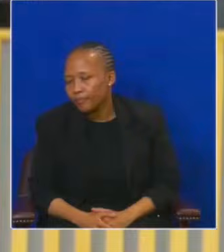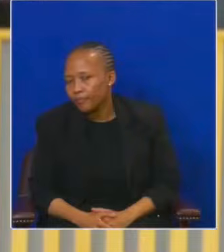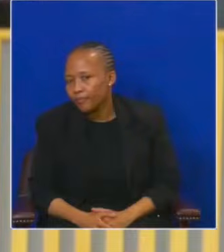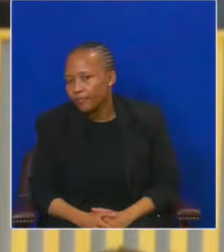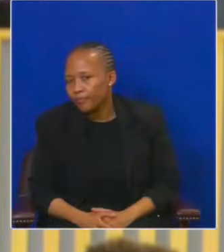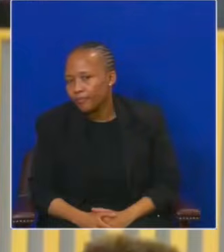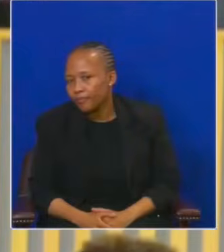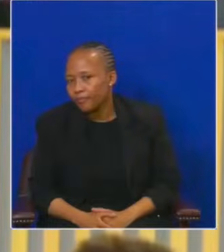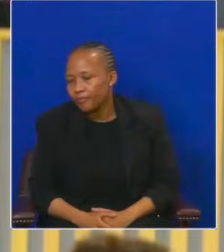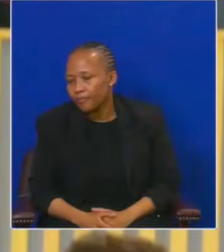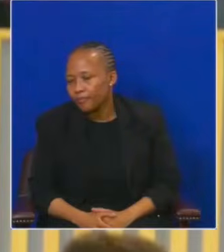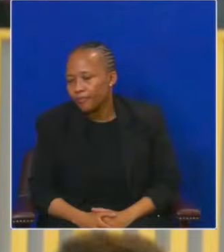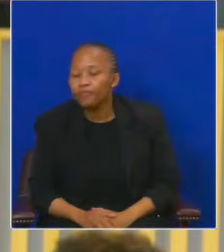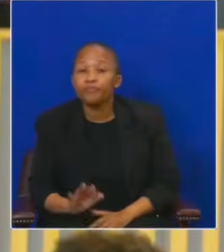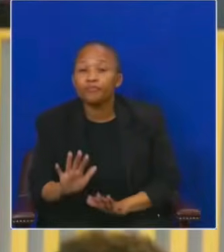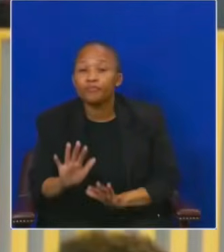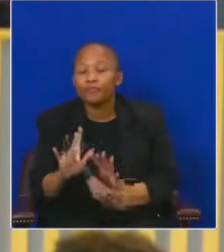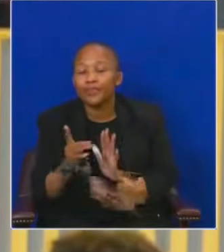December 2024,